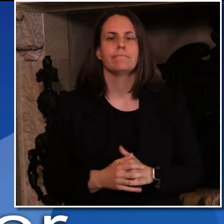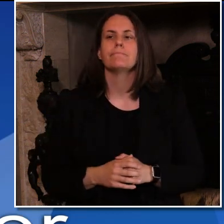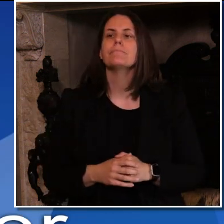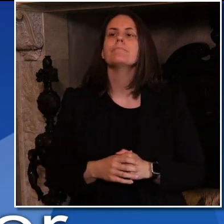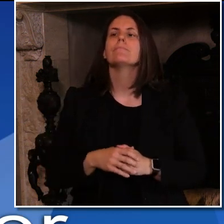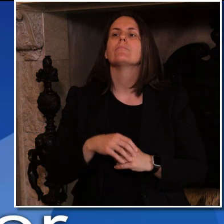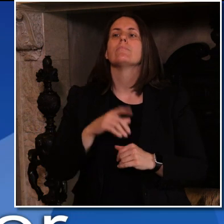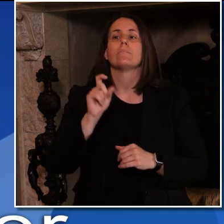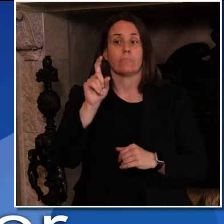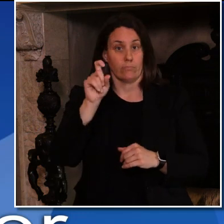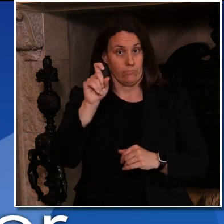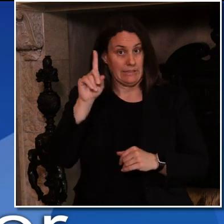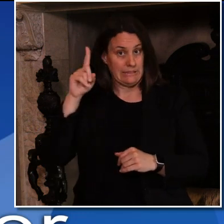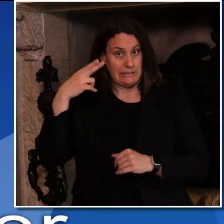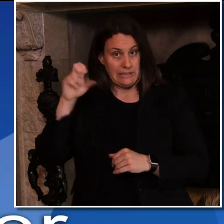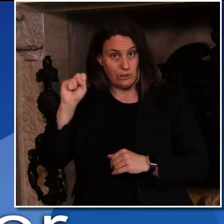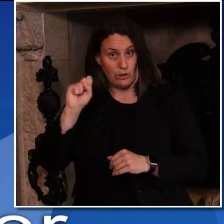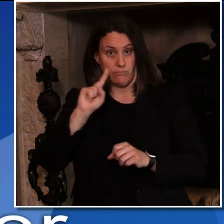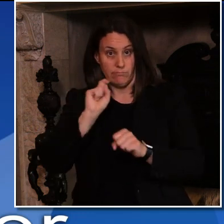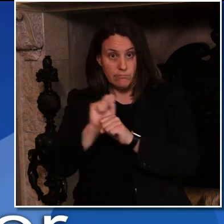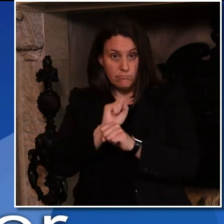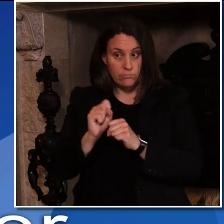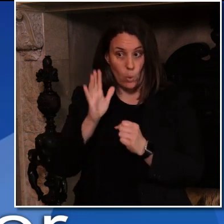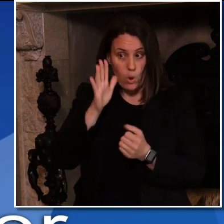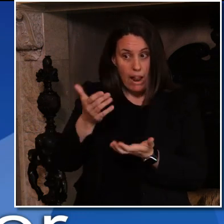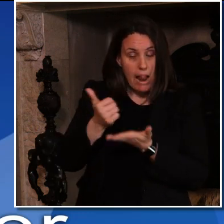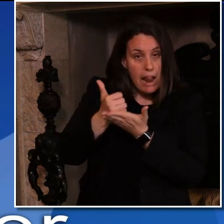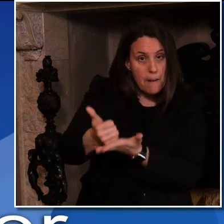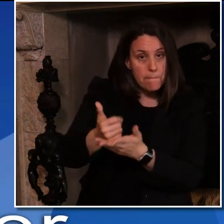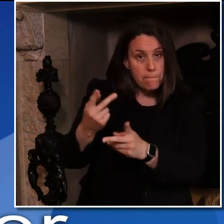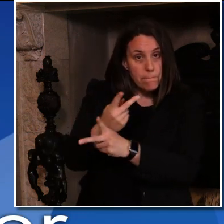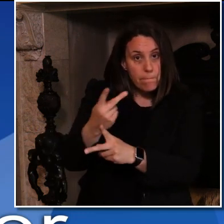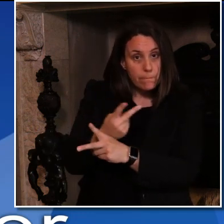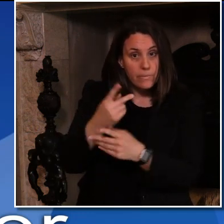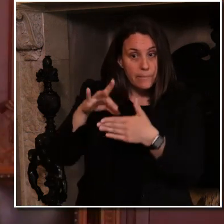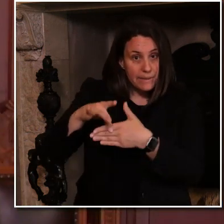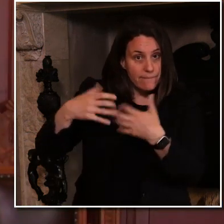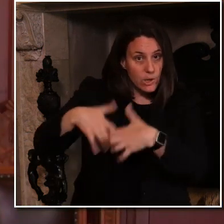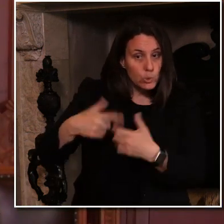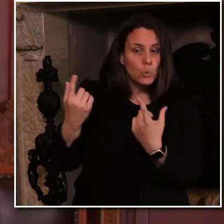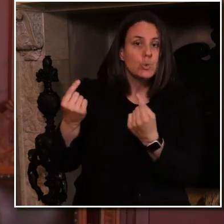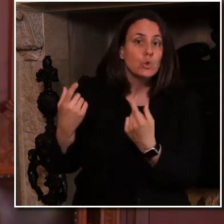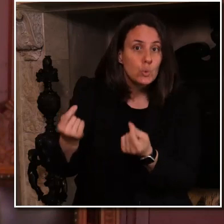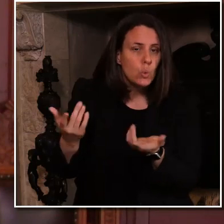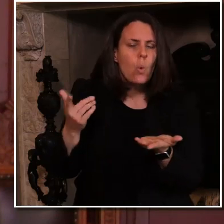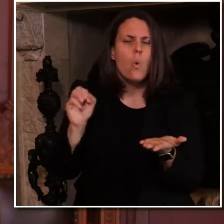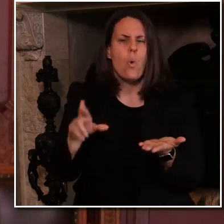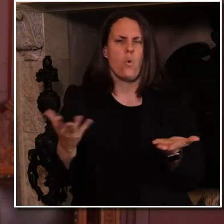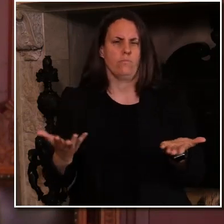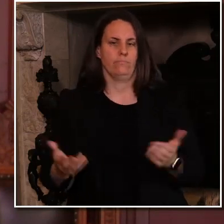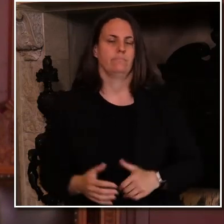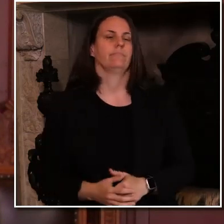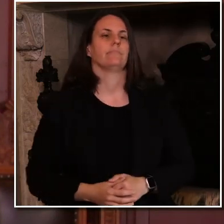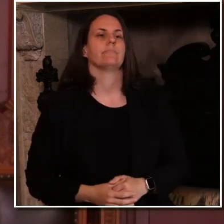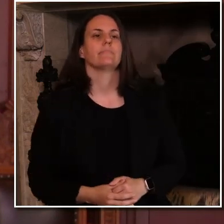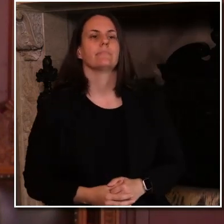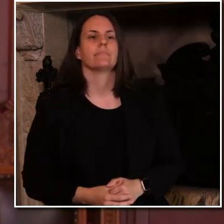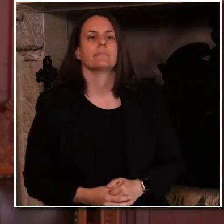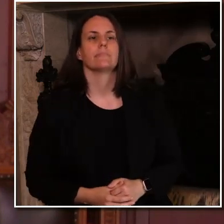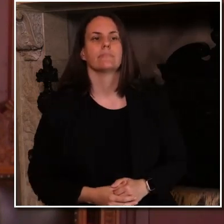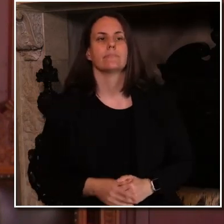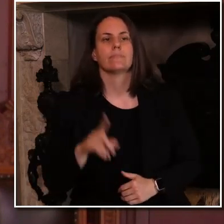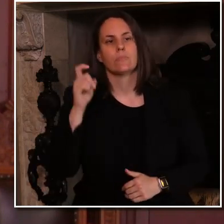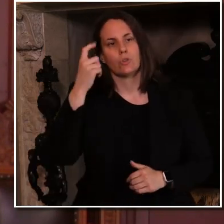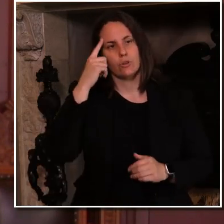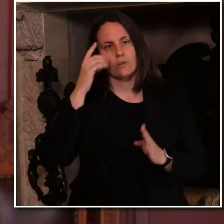are you enforcing them? Thank you. Well, that goes back to your first, that last part of the question goes back to the very